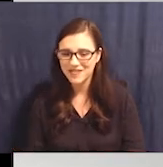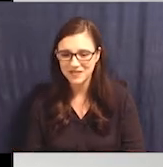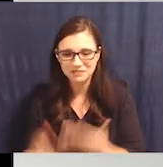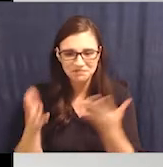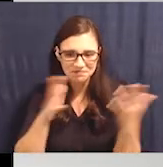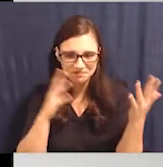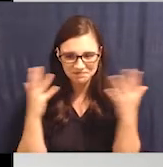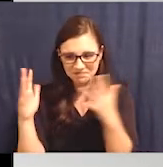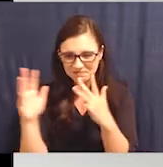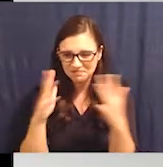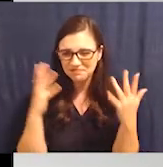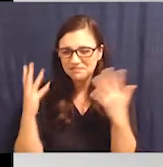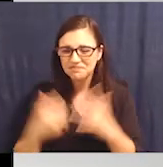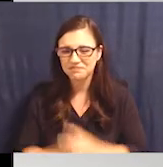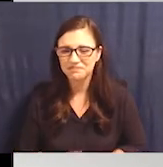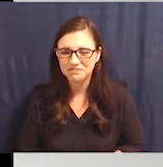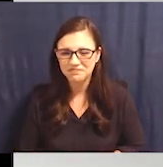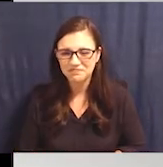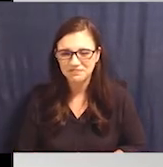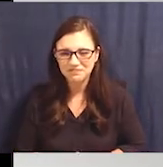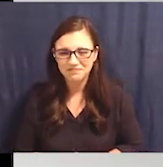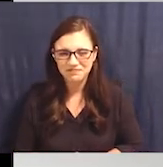Okay.